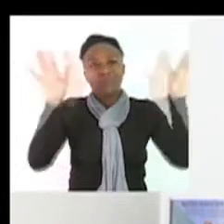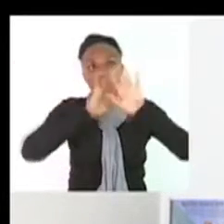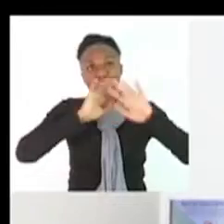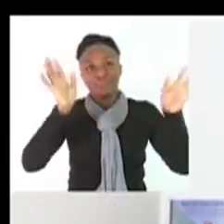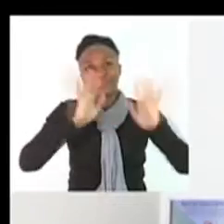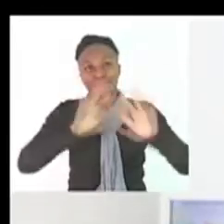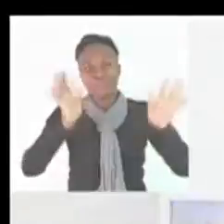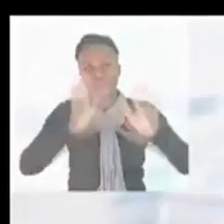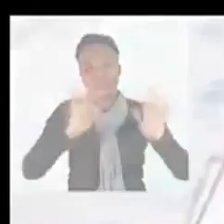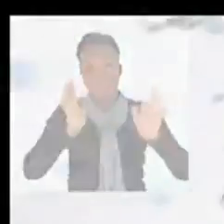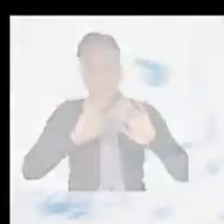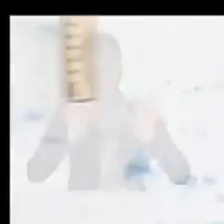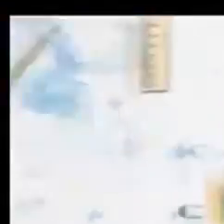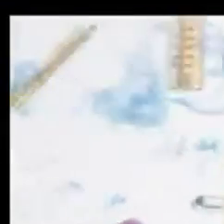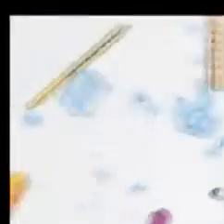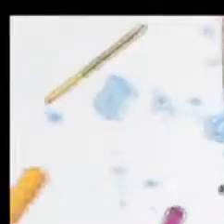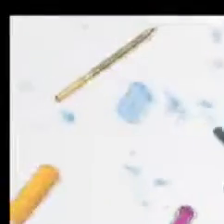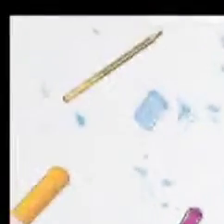goodbye.